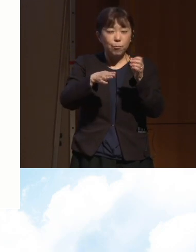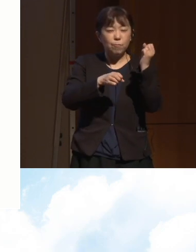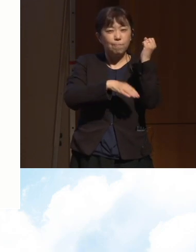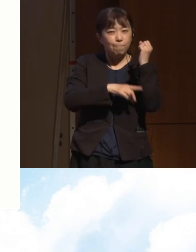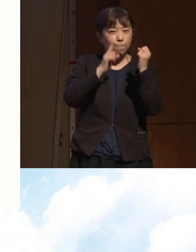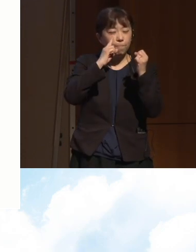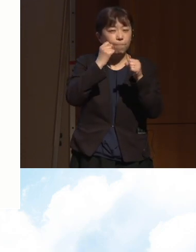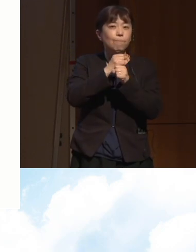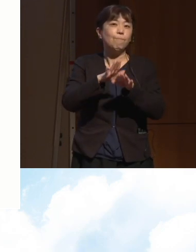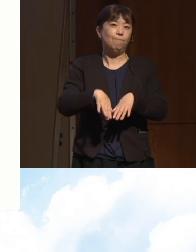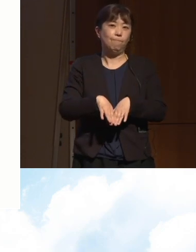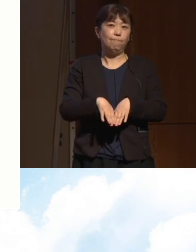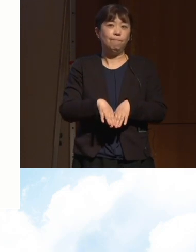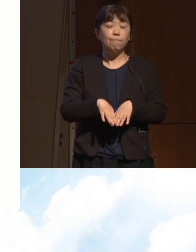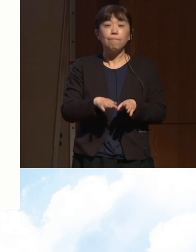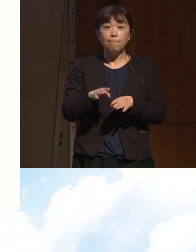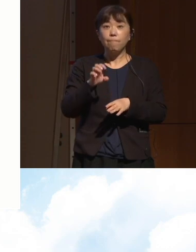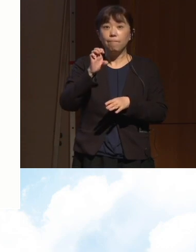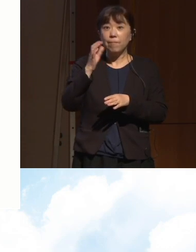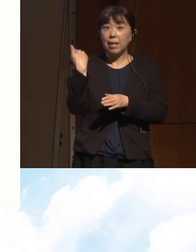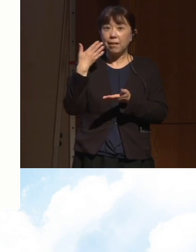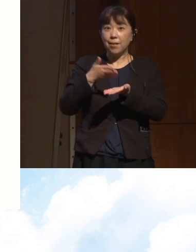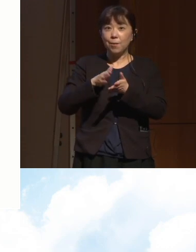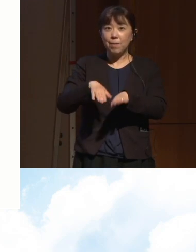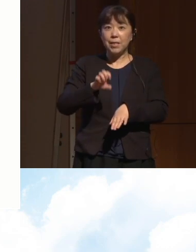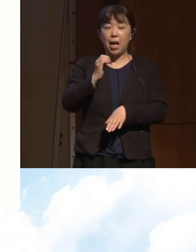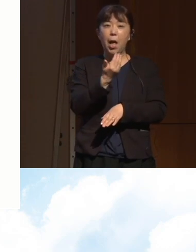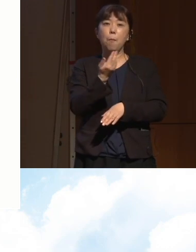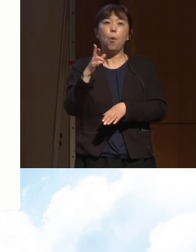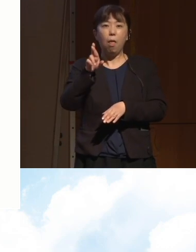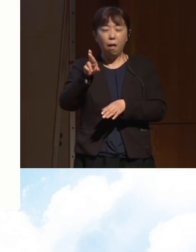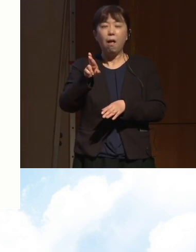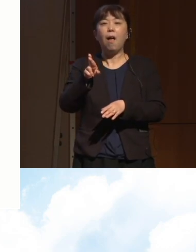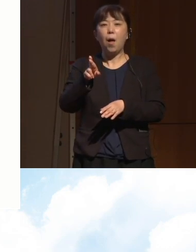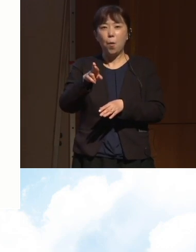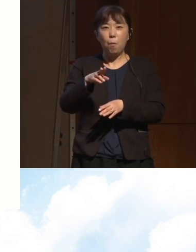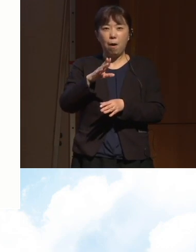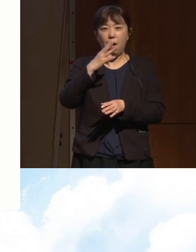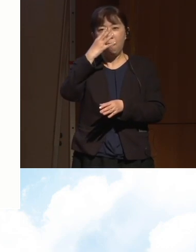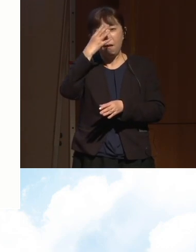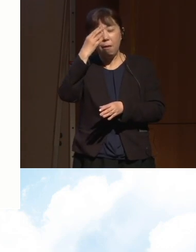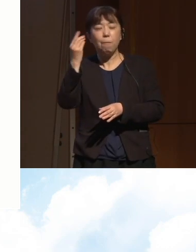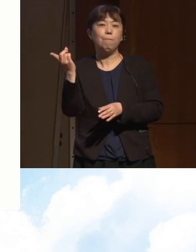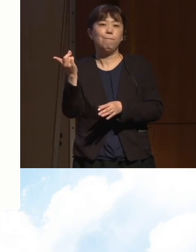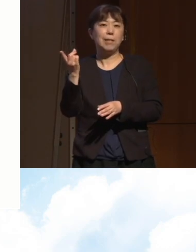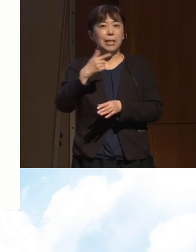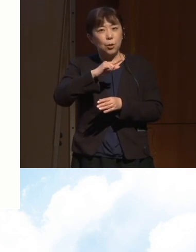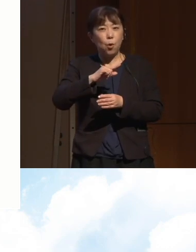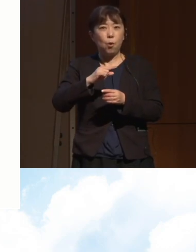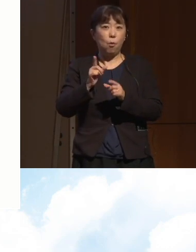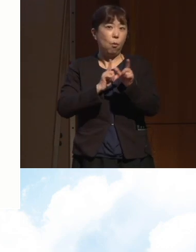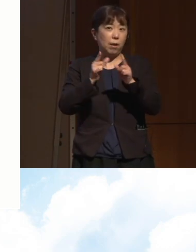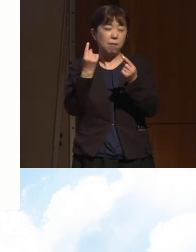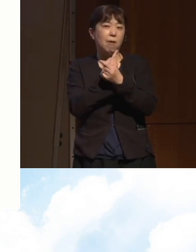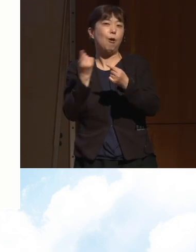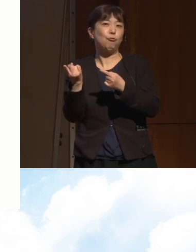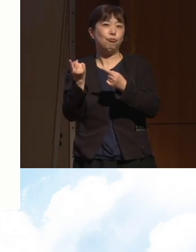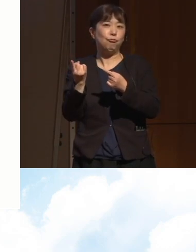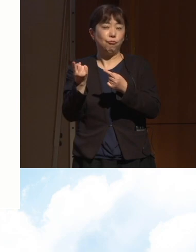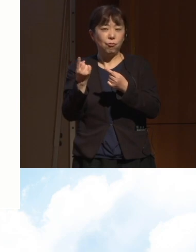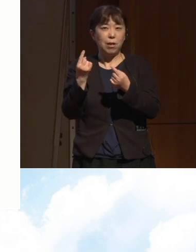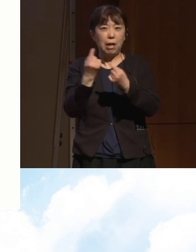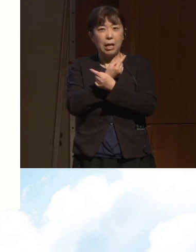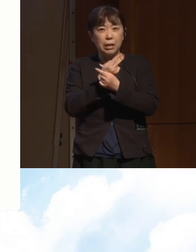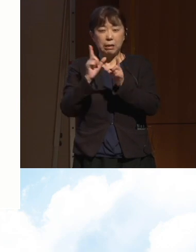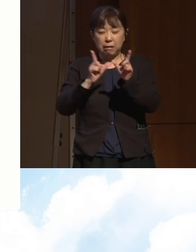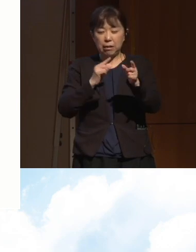It's evolved many ways to evade the human humoral response. And typically we think about